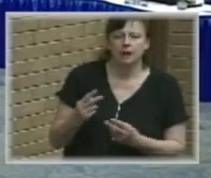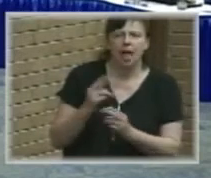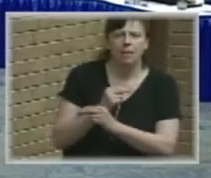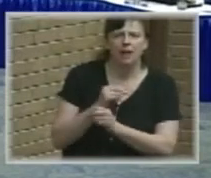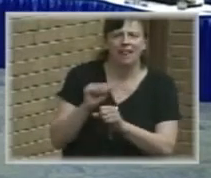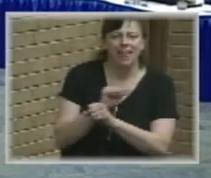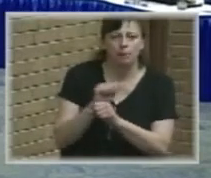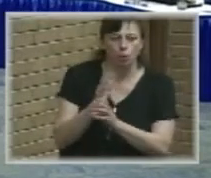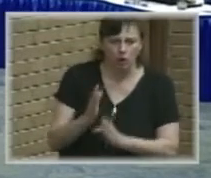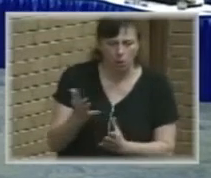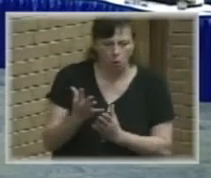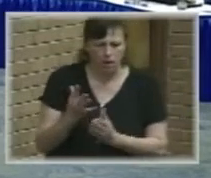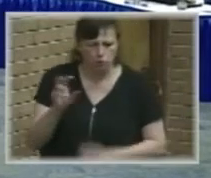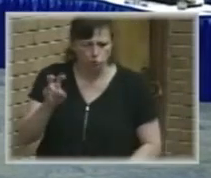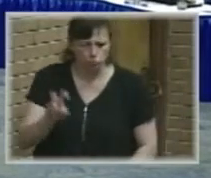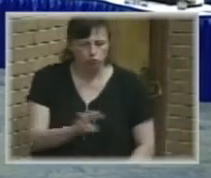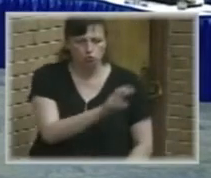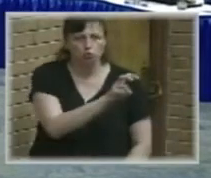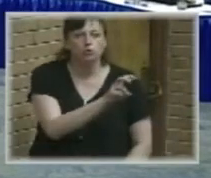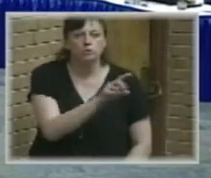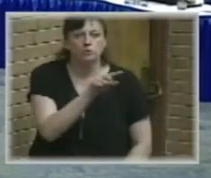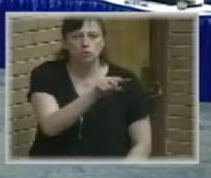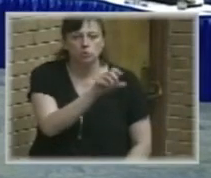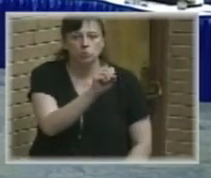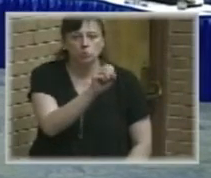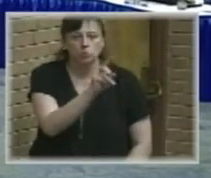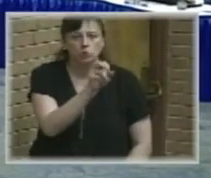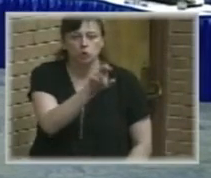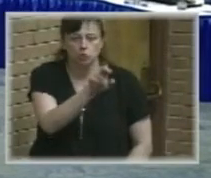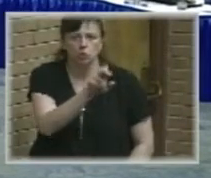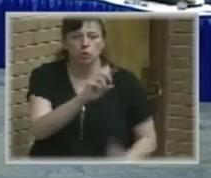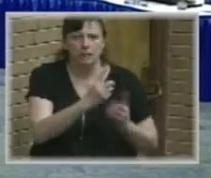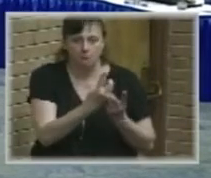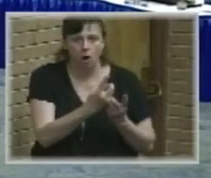laborer, and he wanted to make the move over to the sewer department,